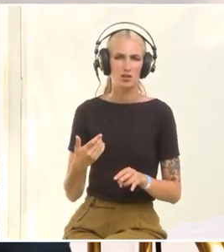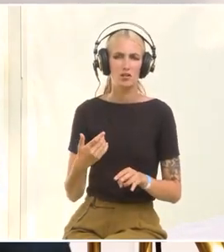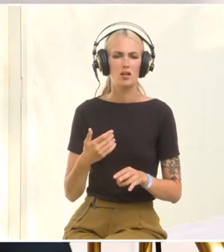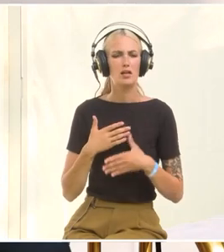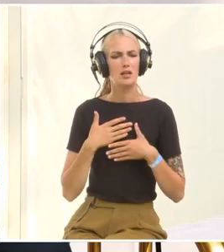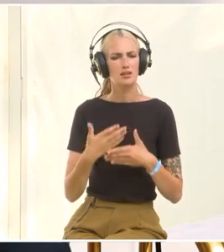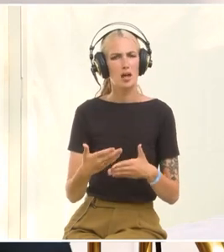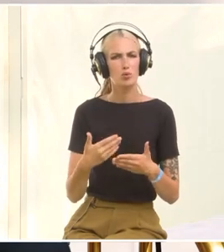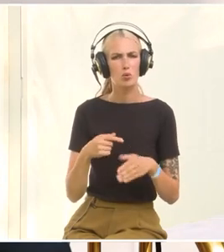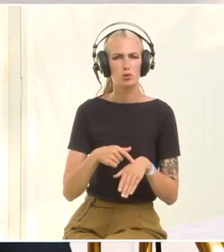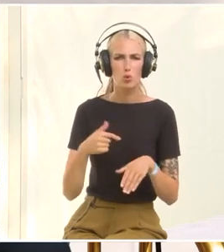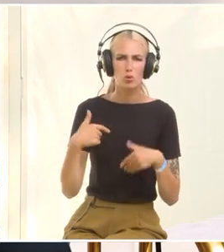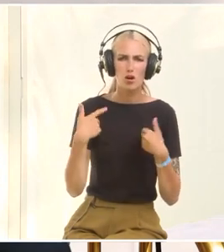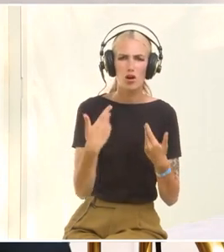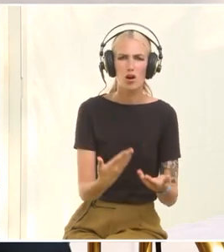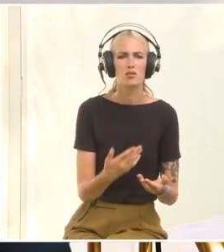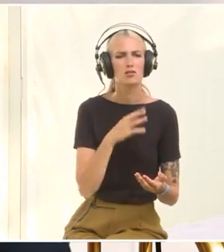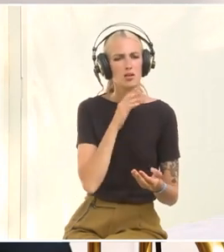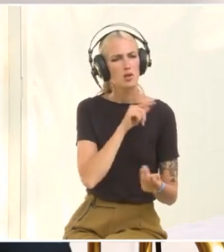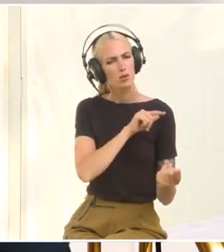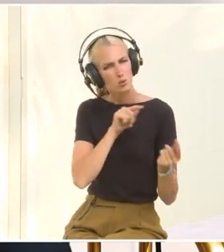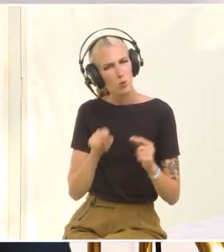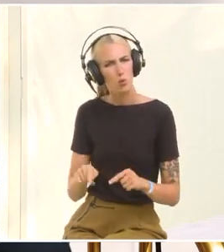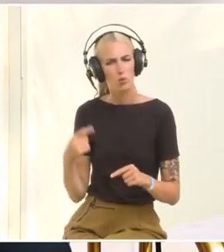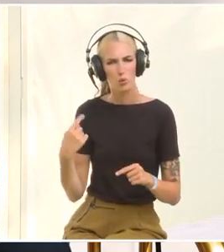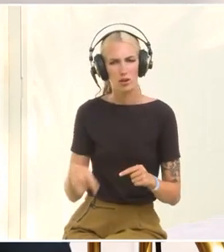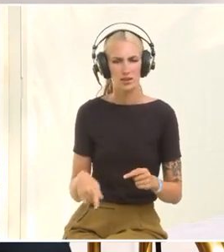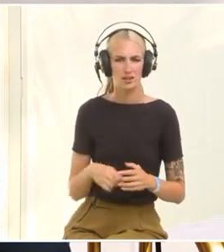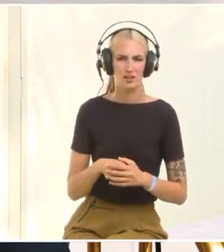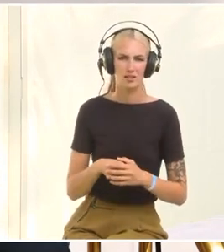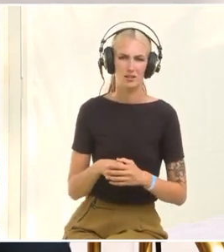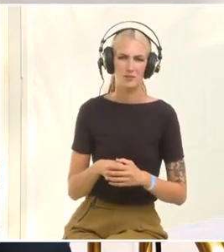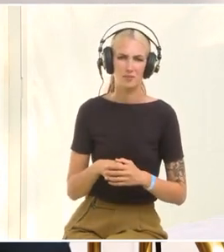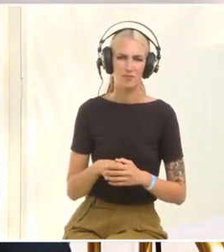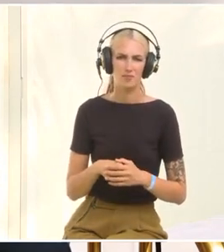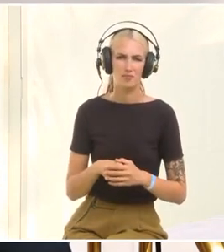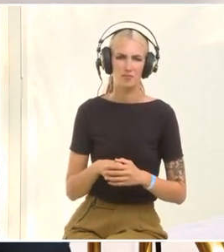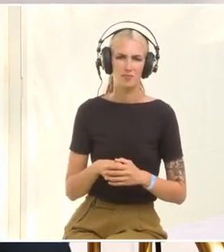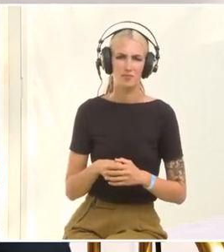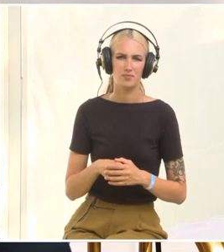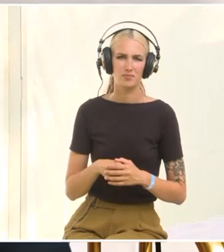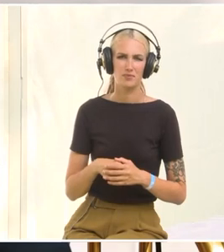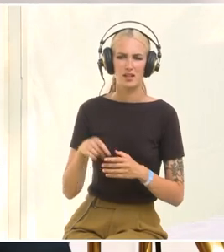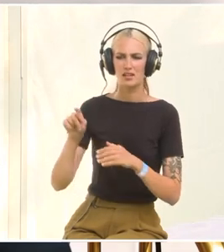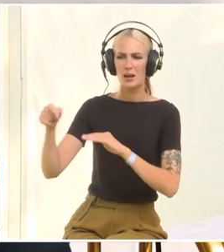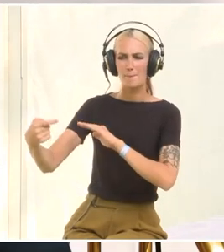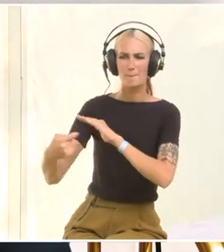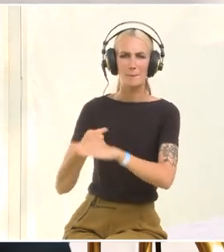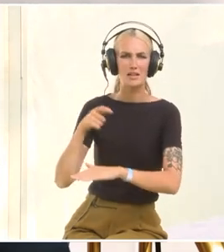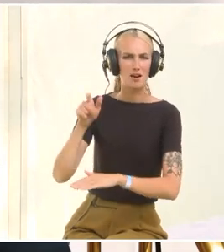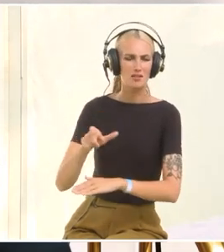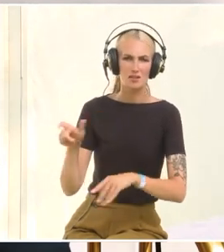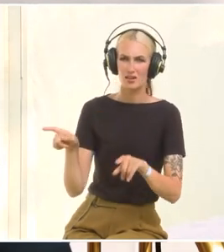here. So I think that would be the same thing with the return migrants, that you should remember in